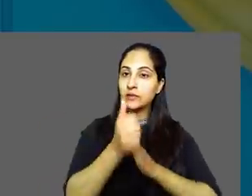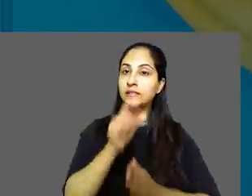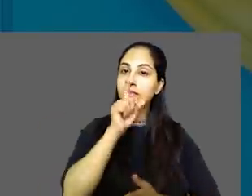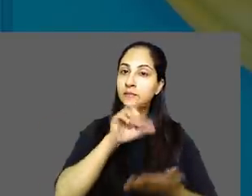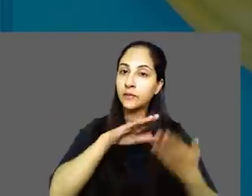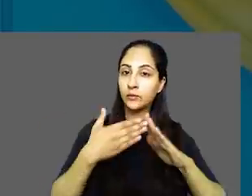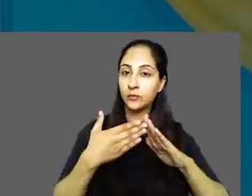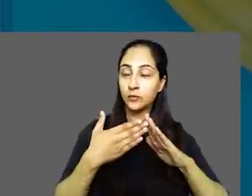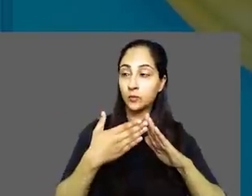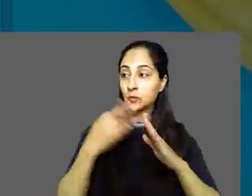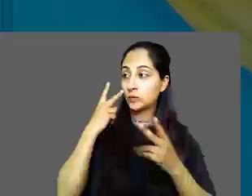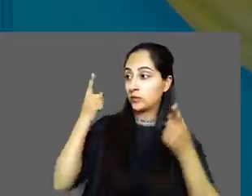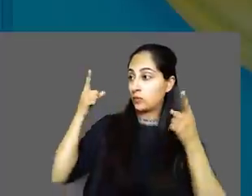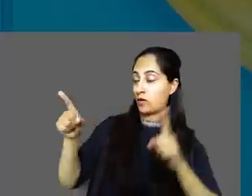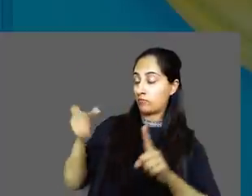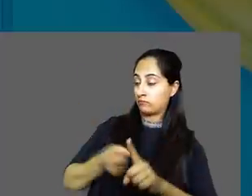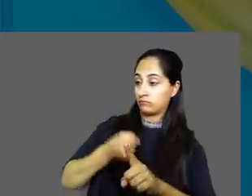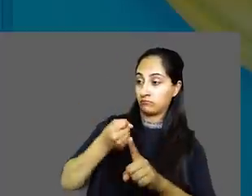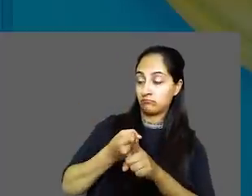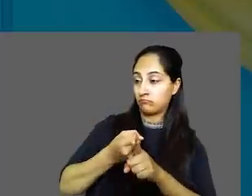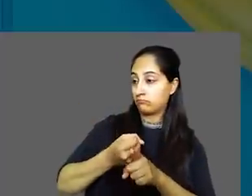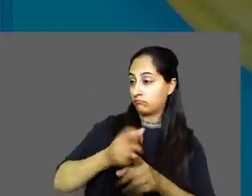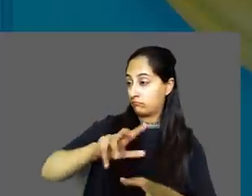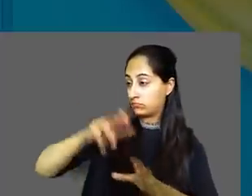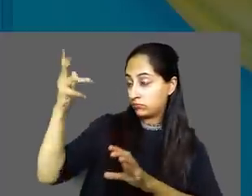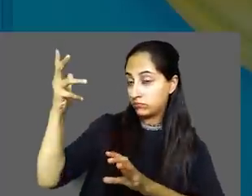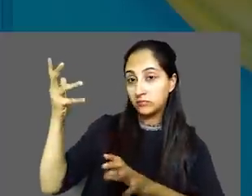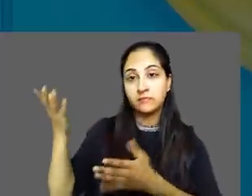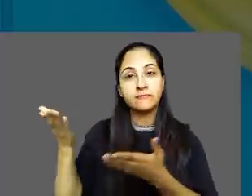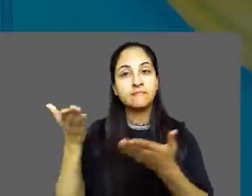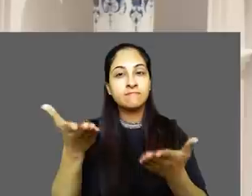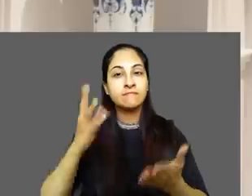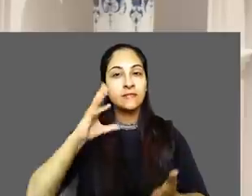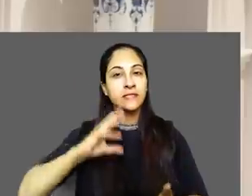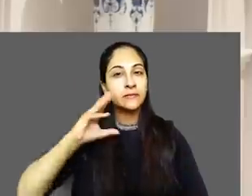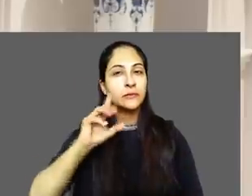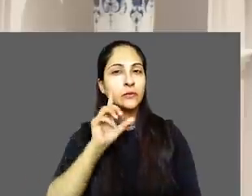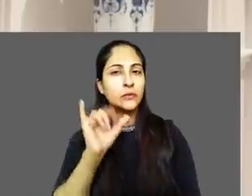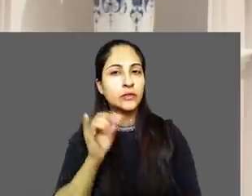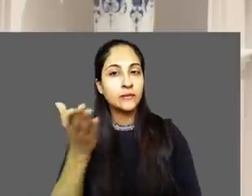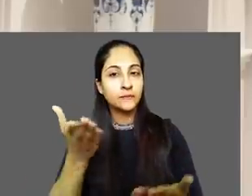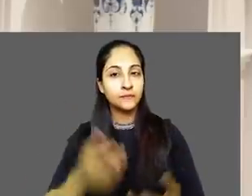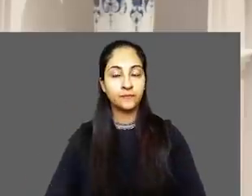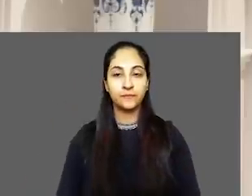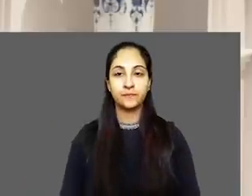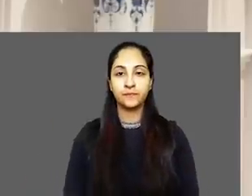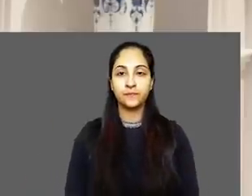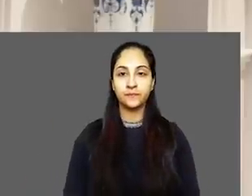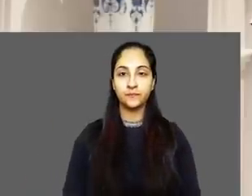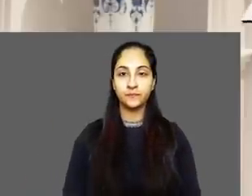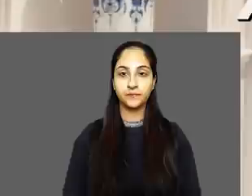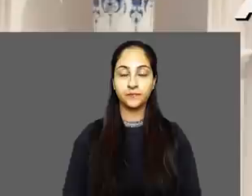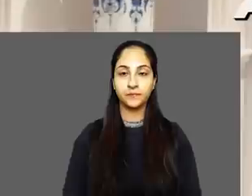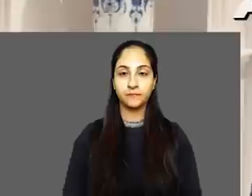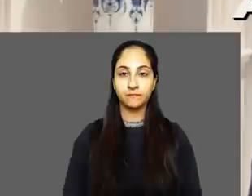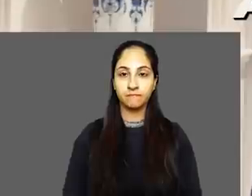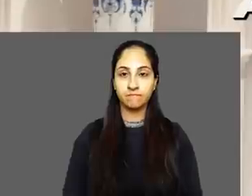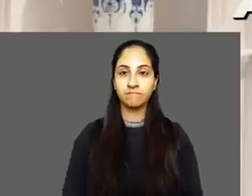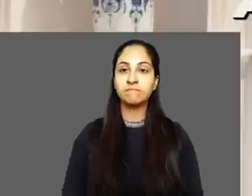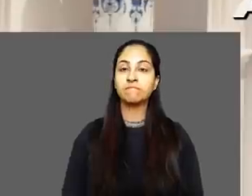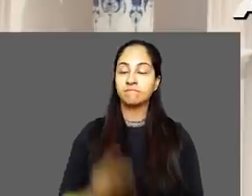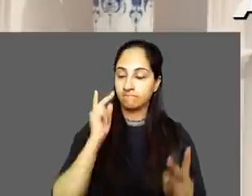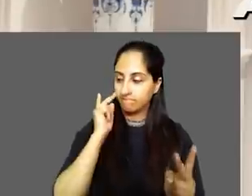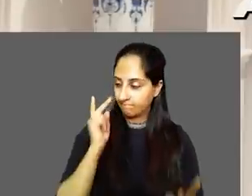and what was on our doorstep as a country, but also as a community? You know, Zane, it kind of takes me back